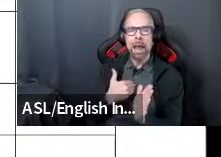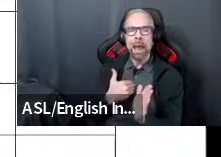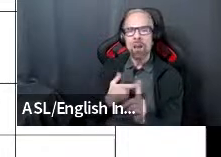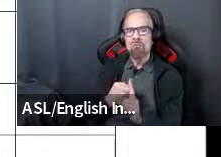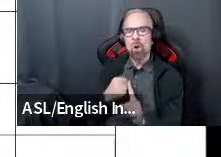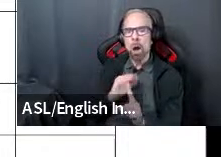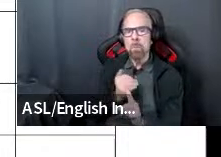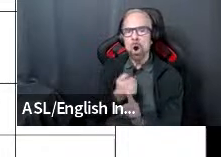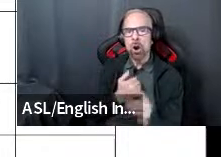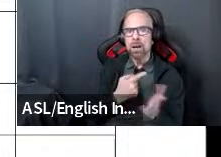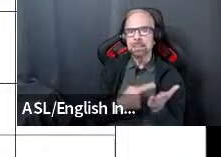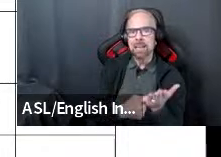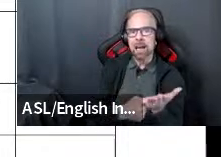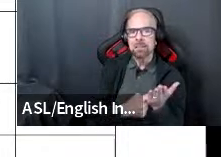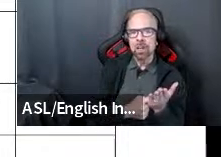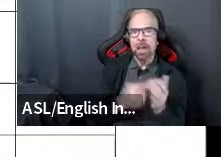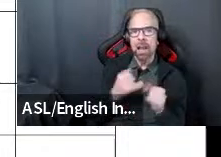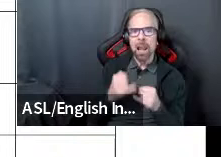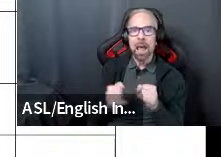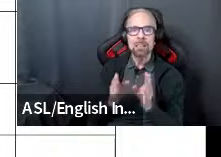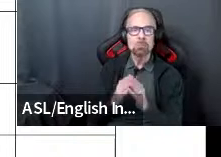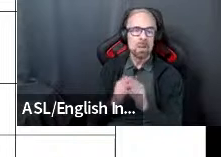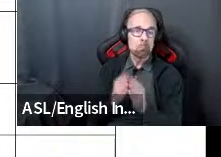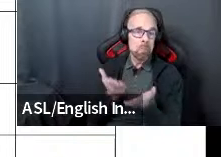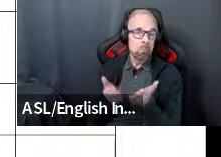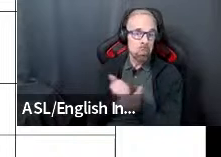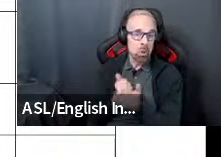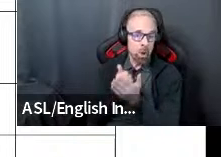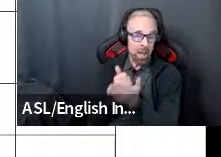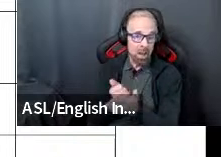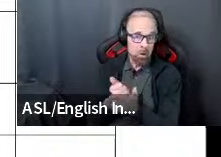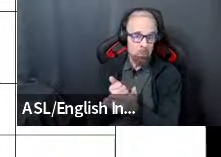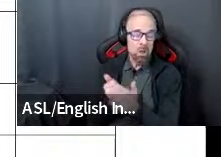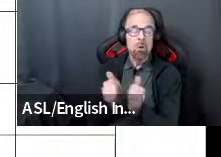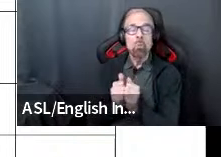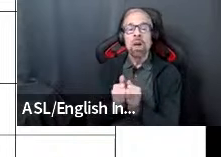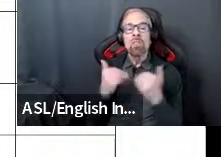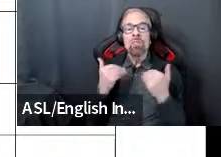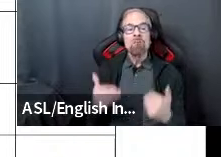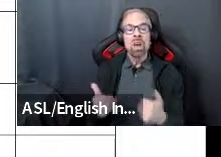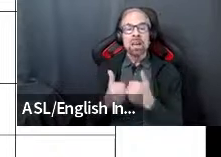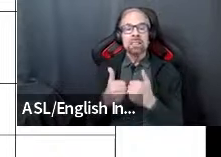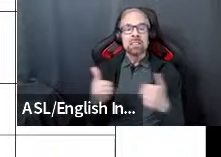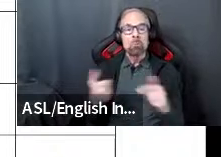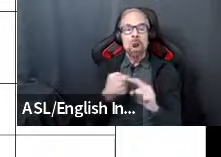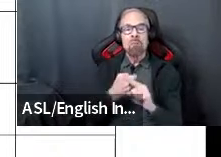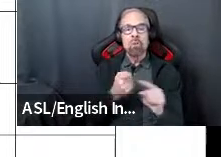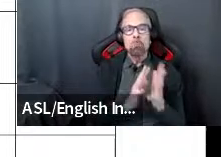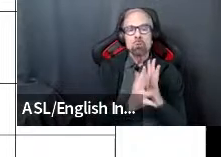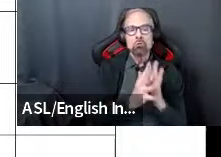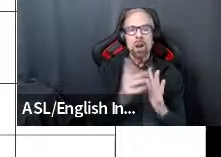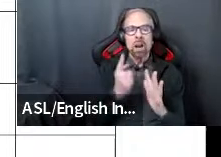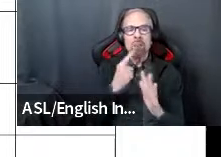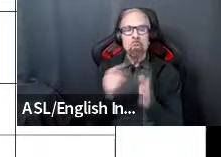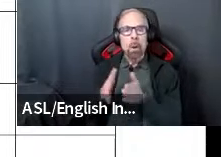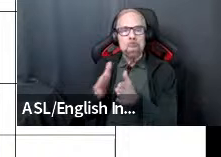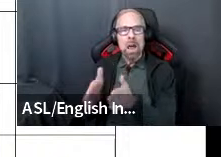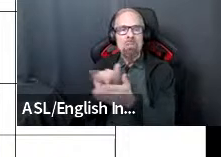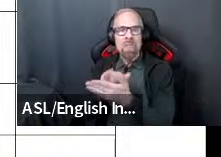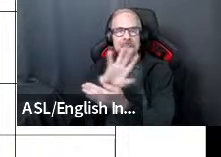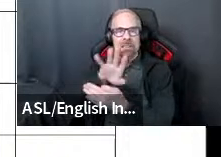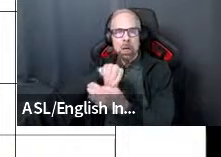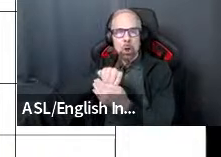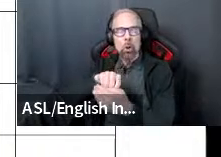last meeting that may help a little bit of that. So the physical separation from traffic for these paths is included in